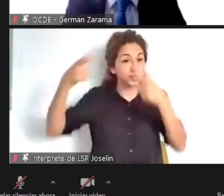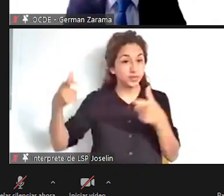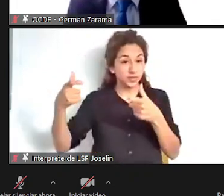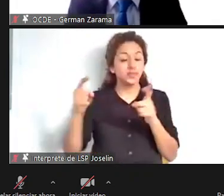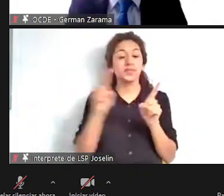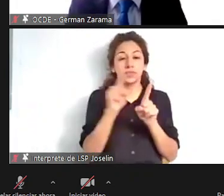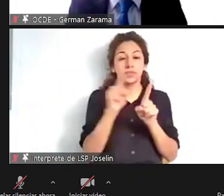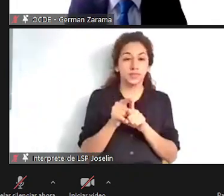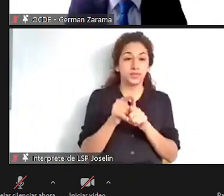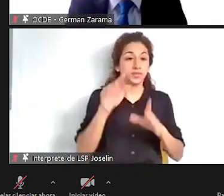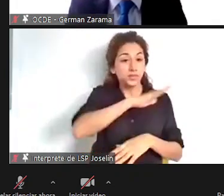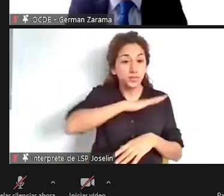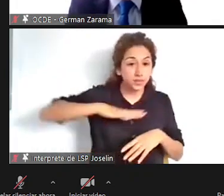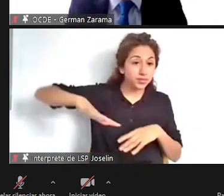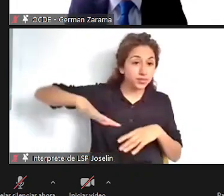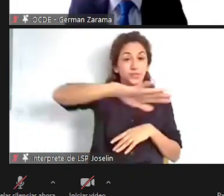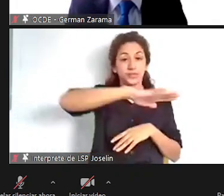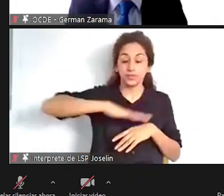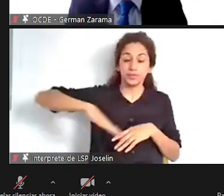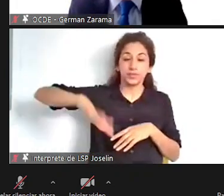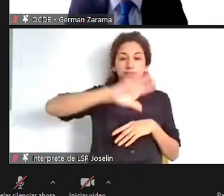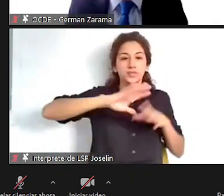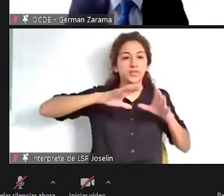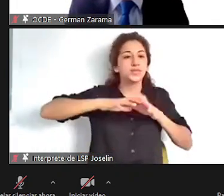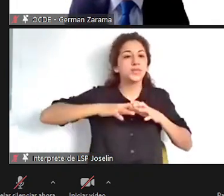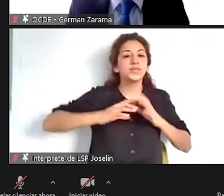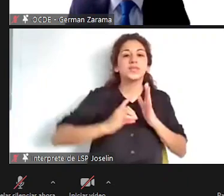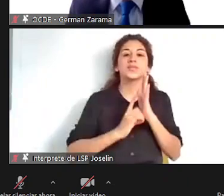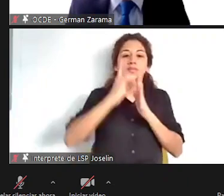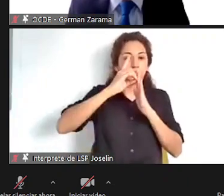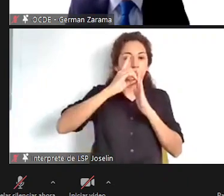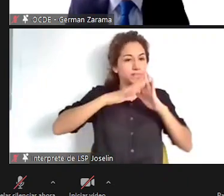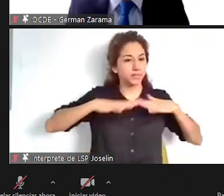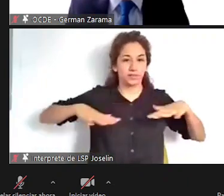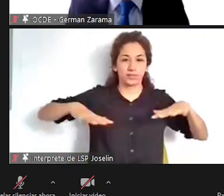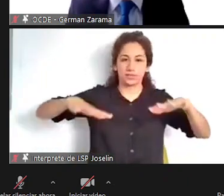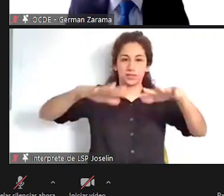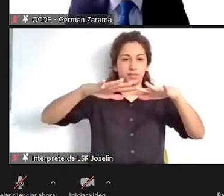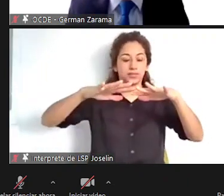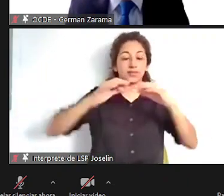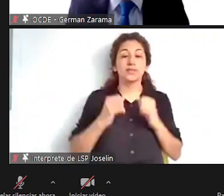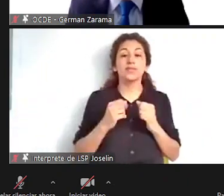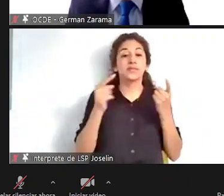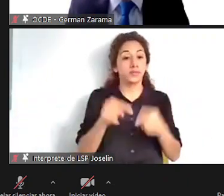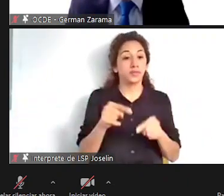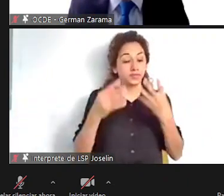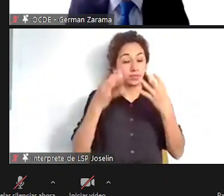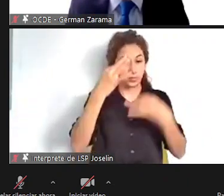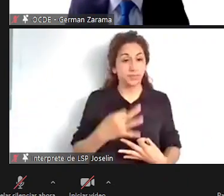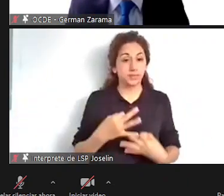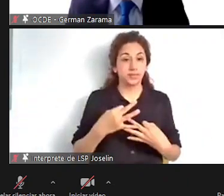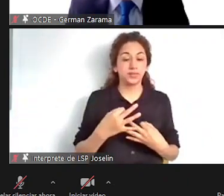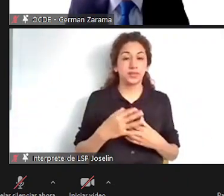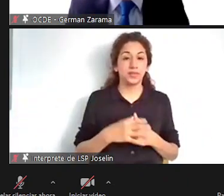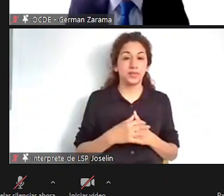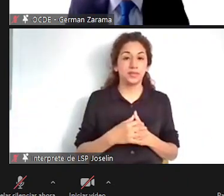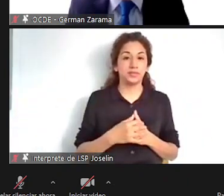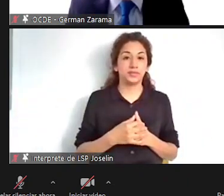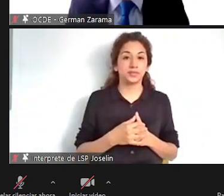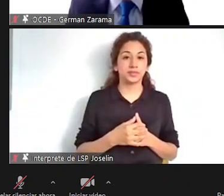also the big businesses it is a full ecosystem for development and that in general